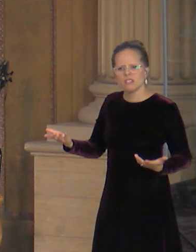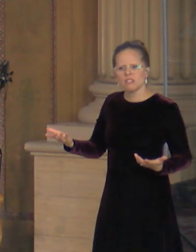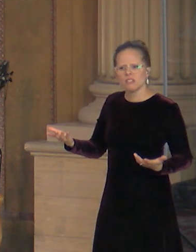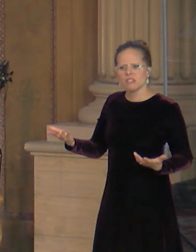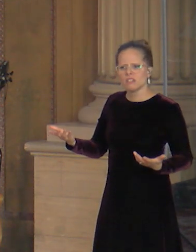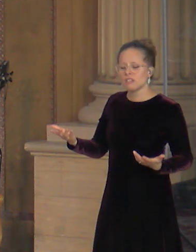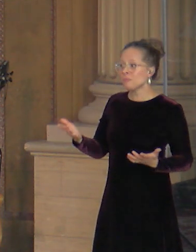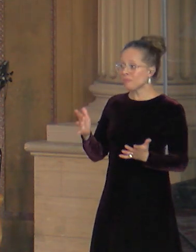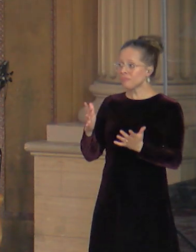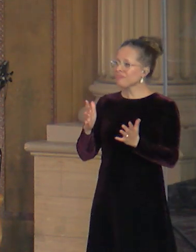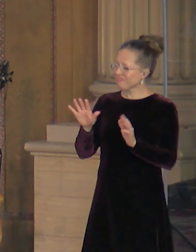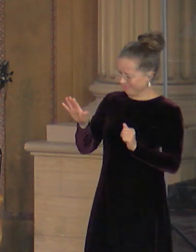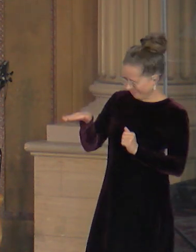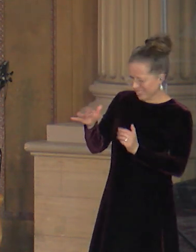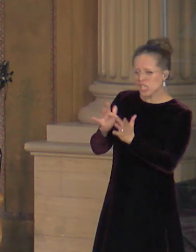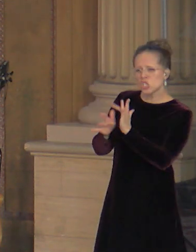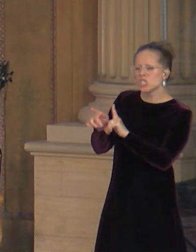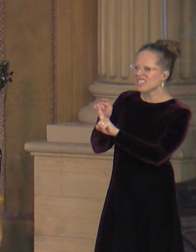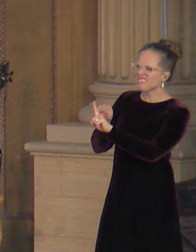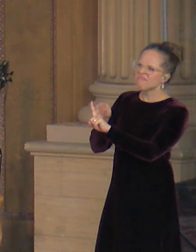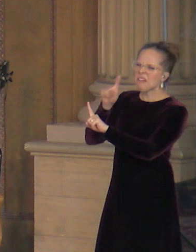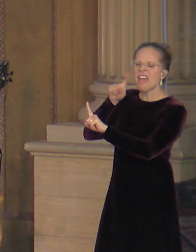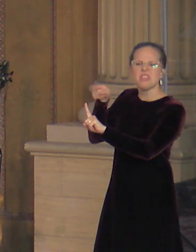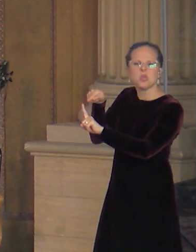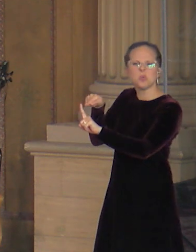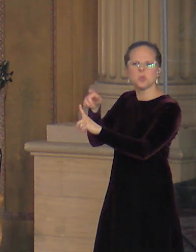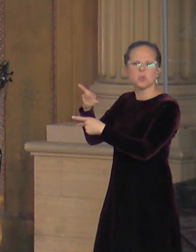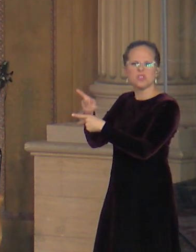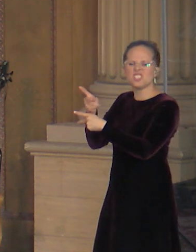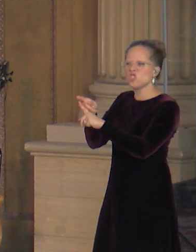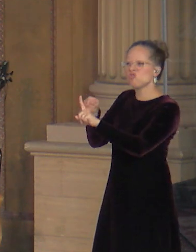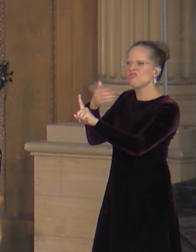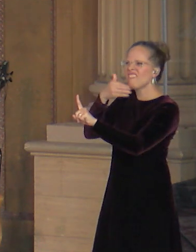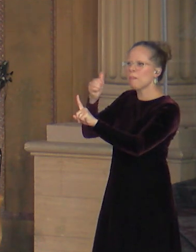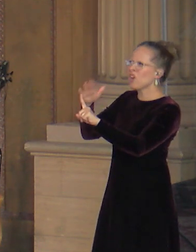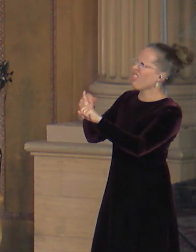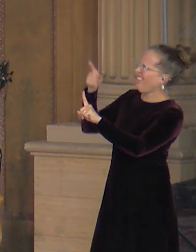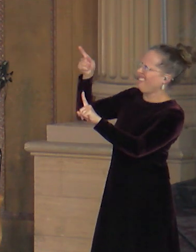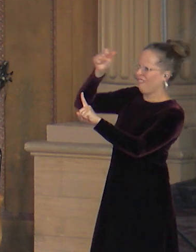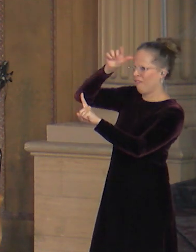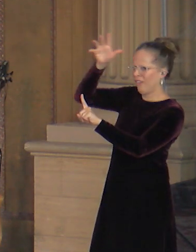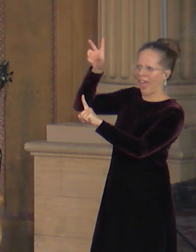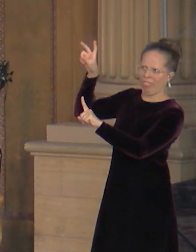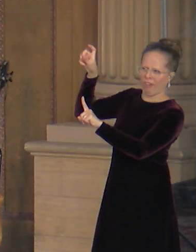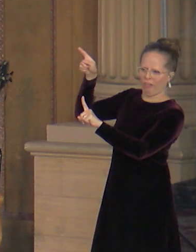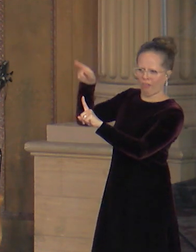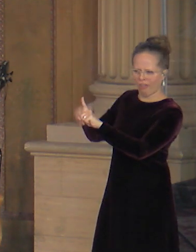and in fact Jesus I think you could care better for you than your father in heaven cares for you